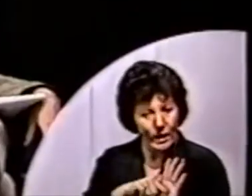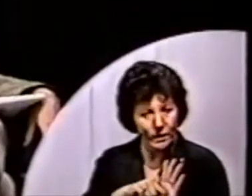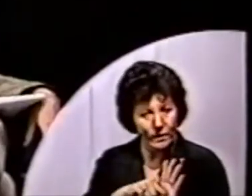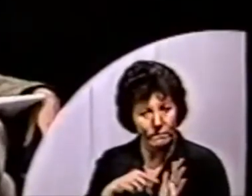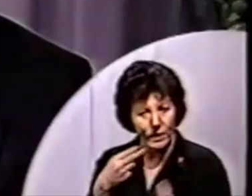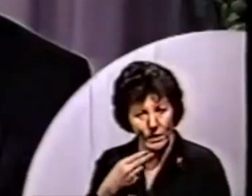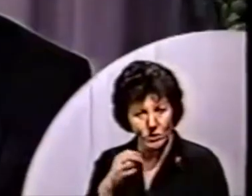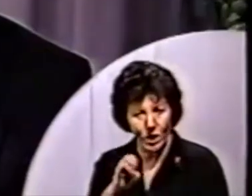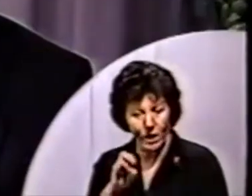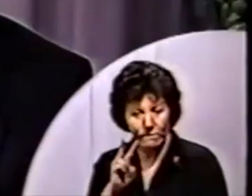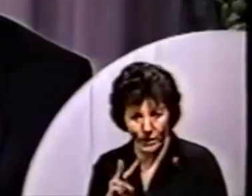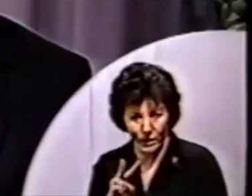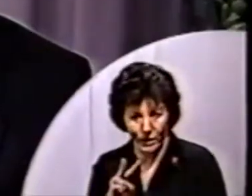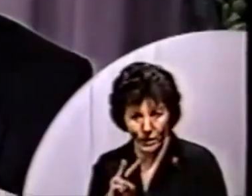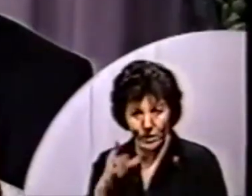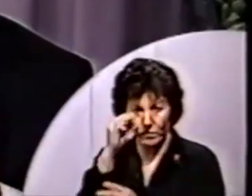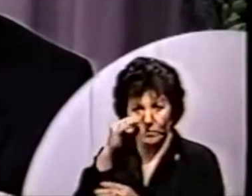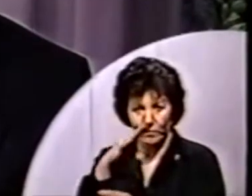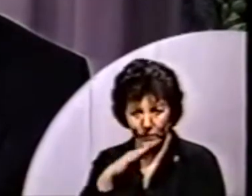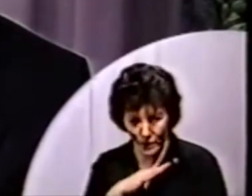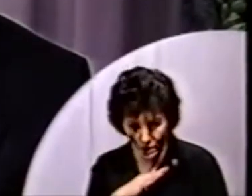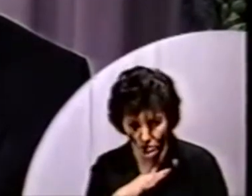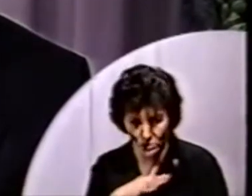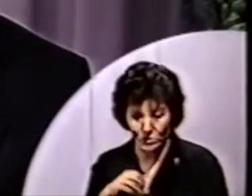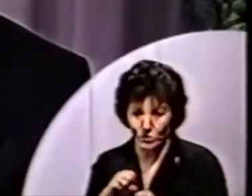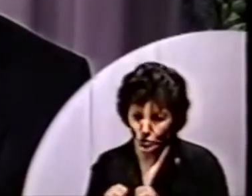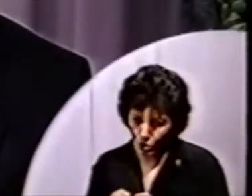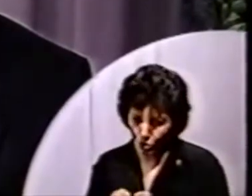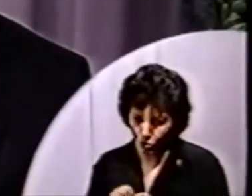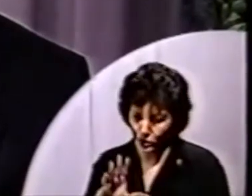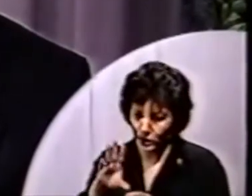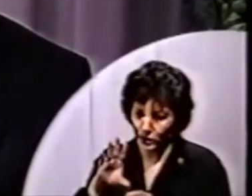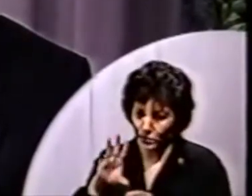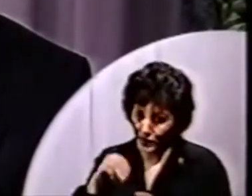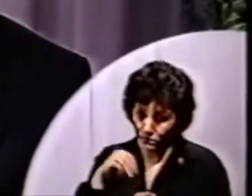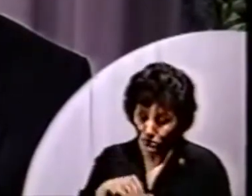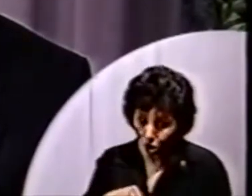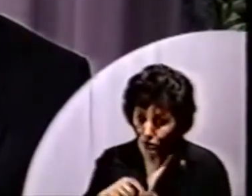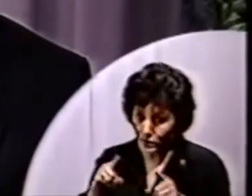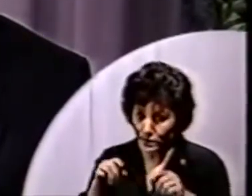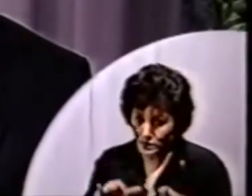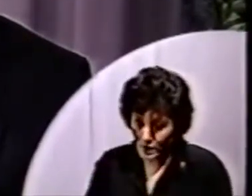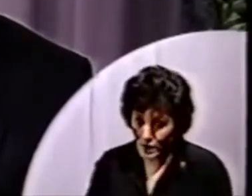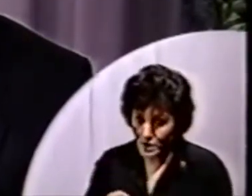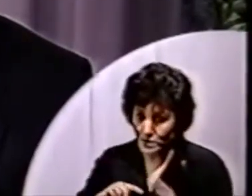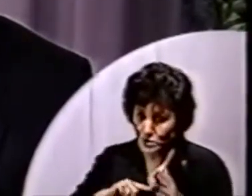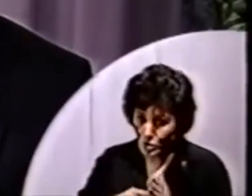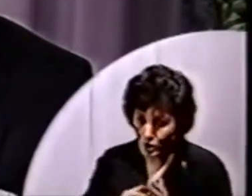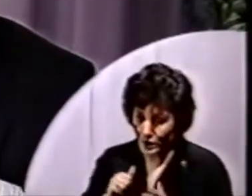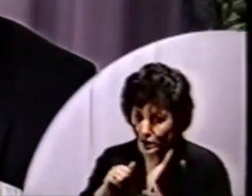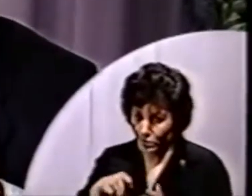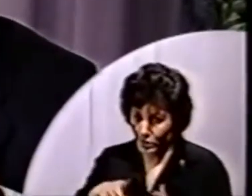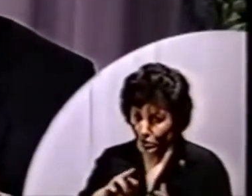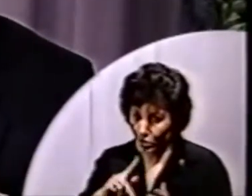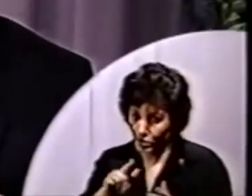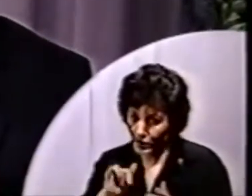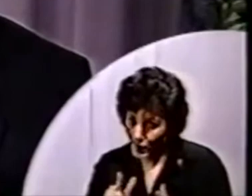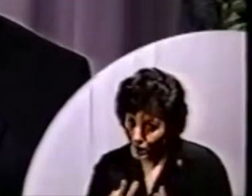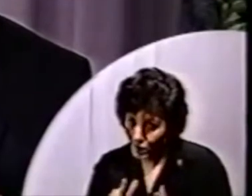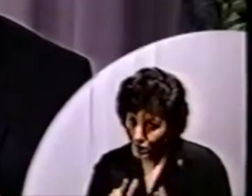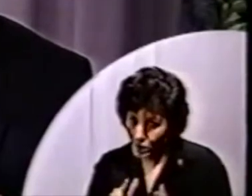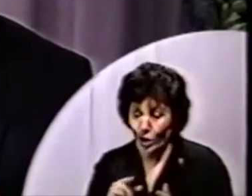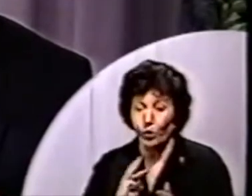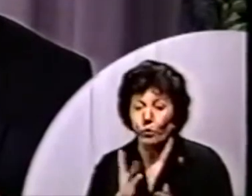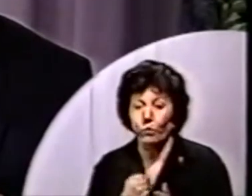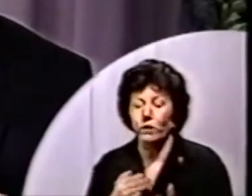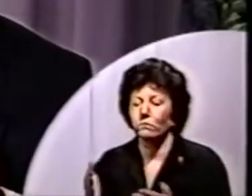So to participate in the vaccine study that will hopefully be starting in April, what we're doing is recruiting people who